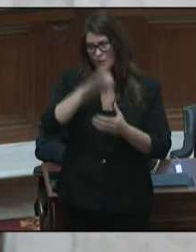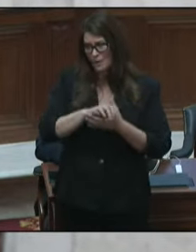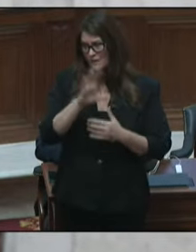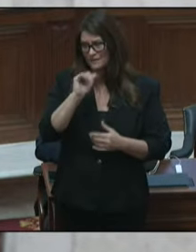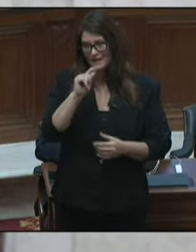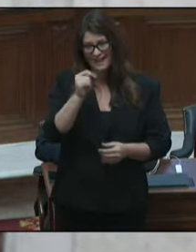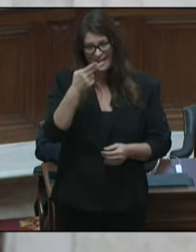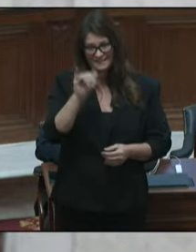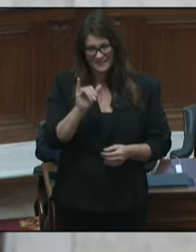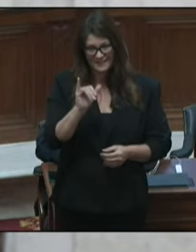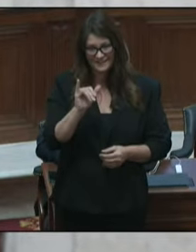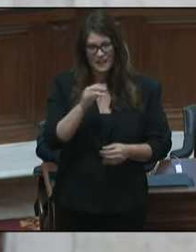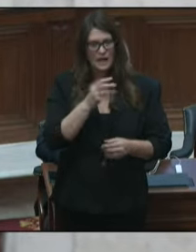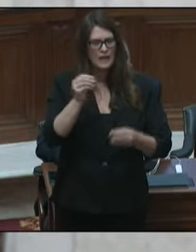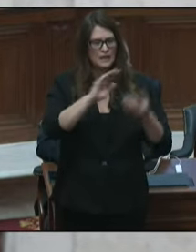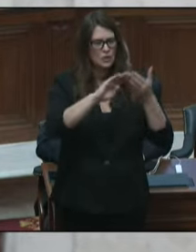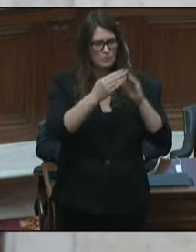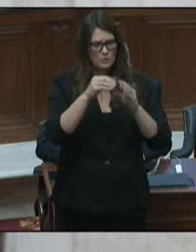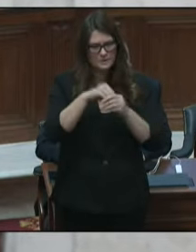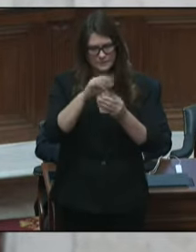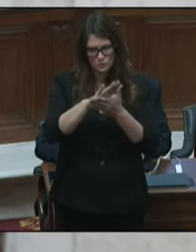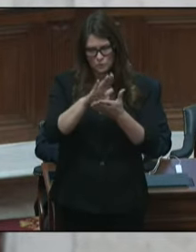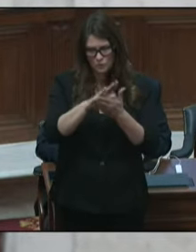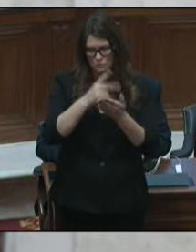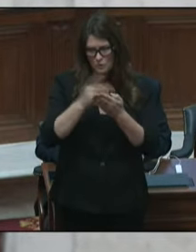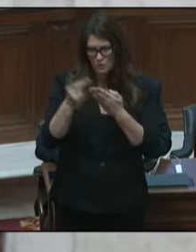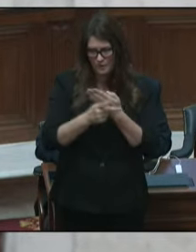and schools. You know,